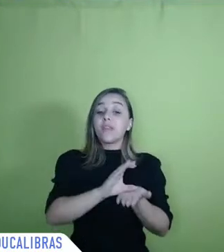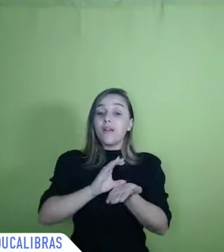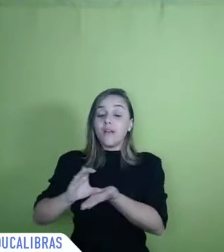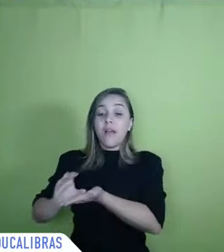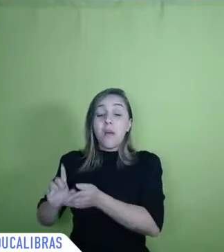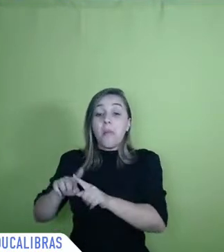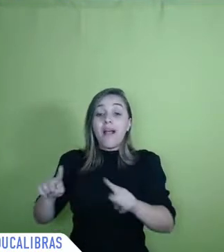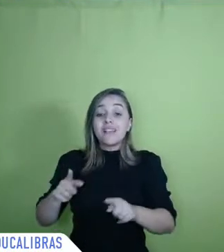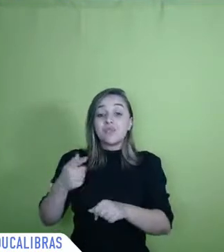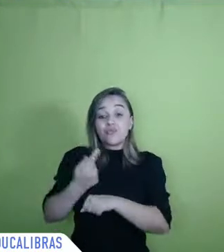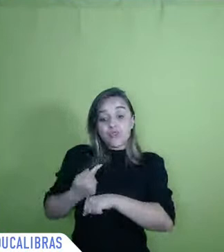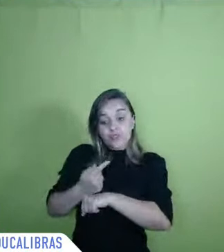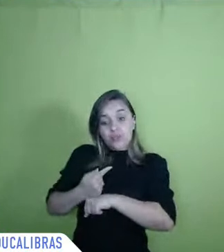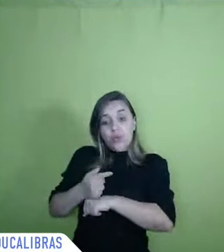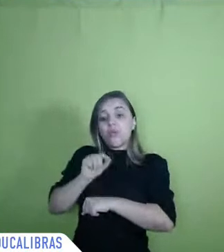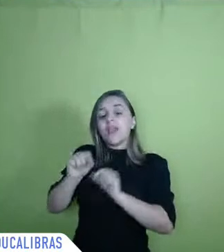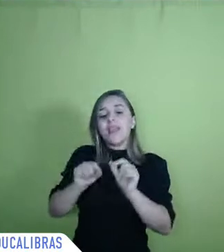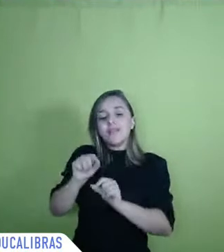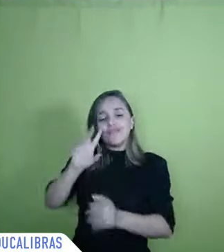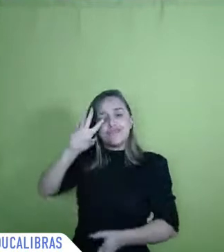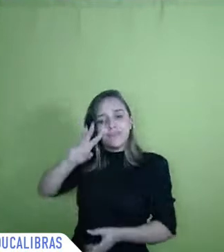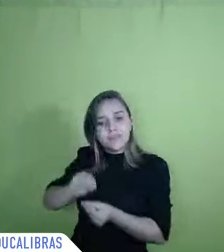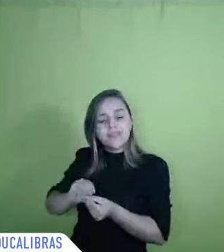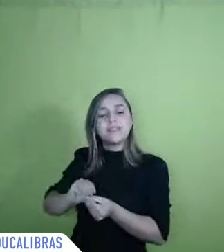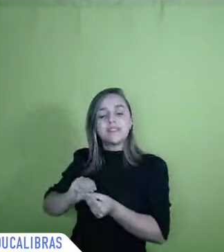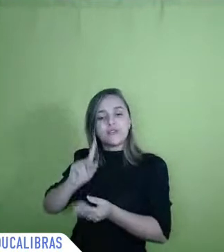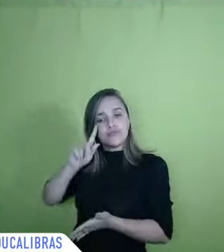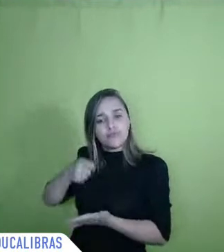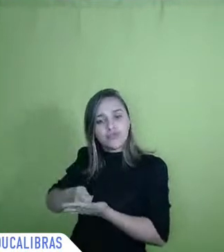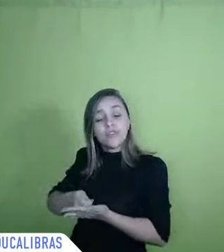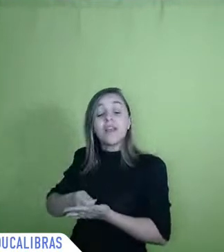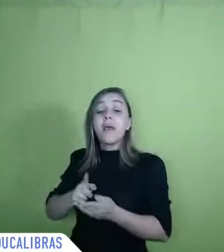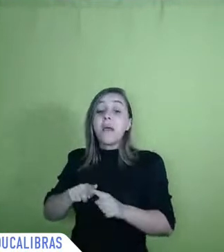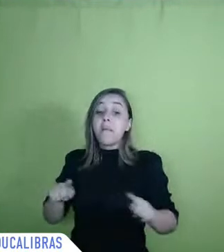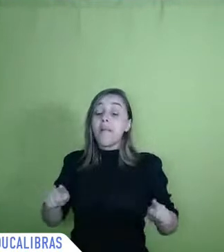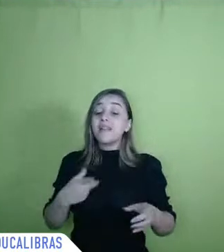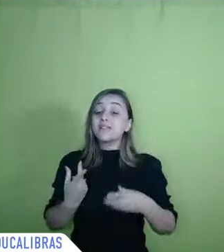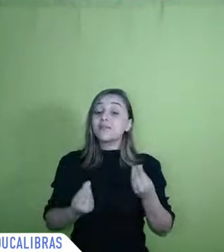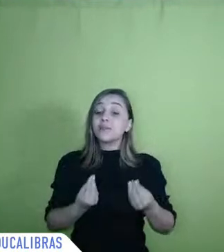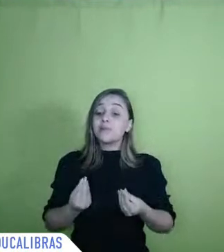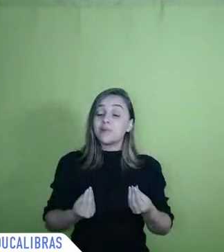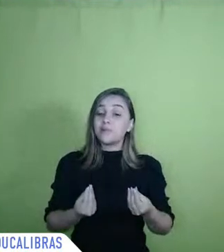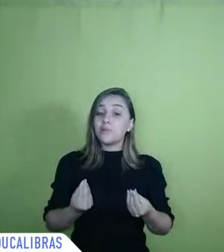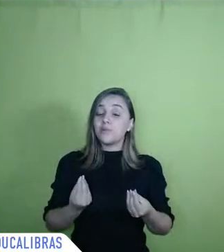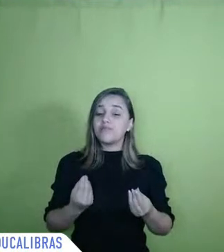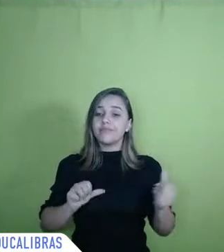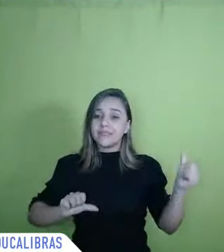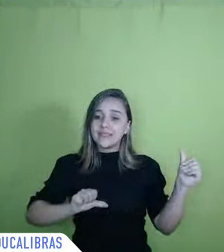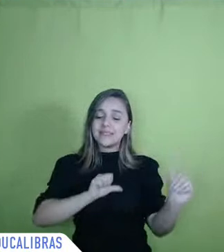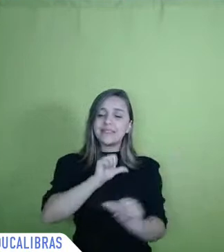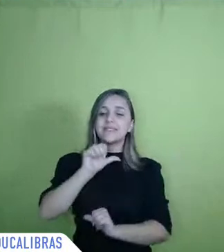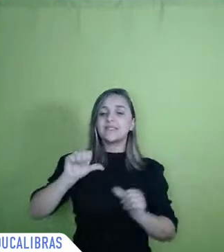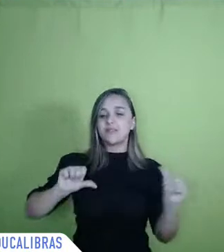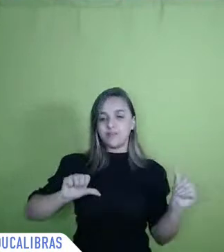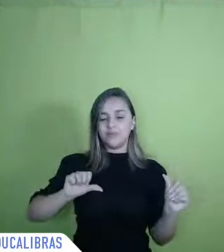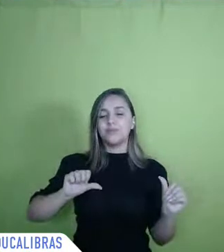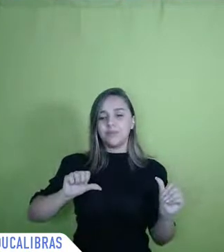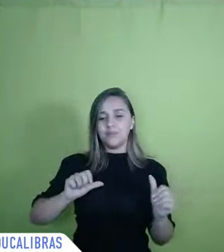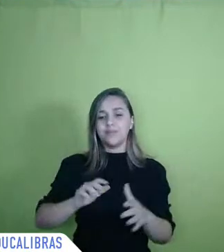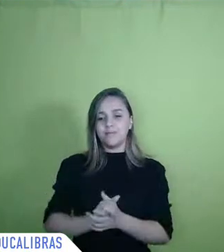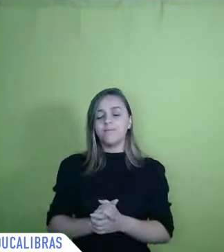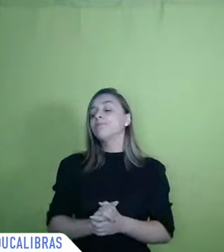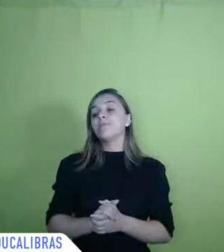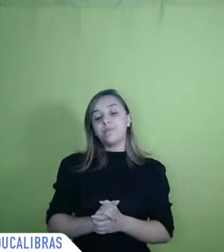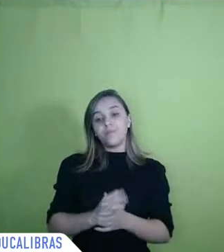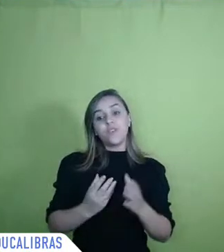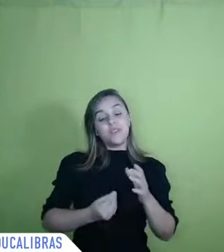discretionary. There is a part of this that is discretionary and in which the manager decides. We can